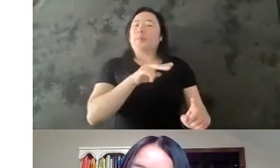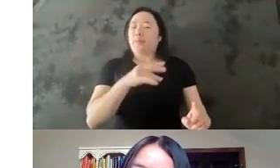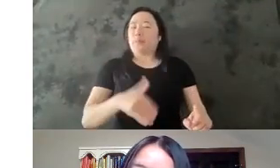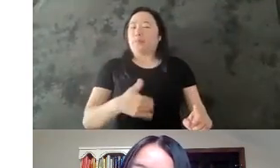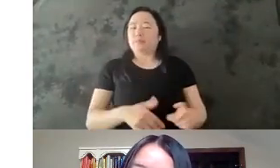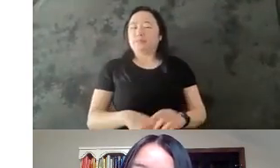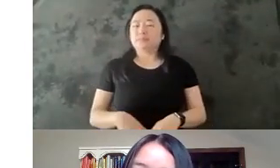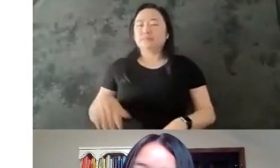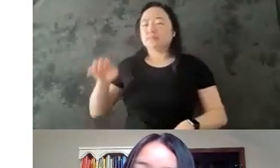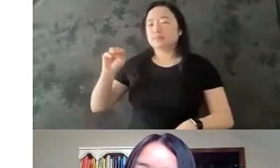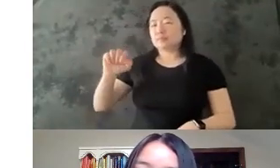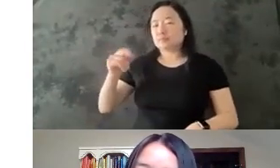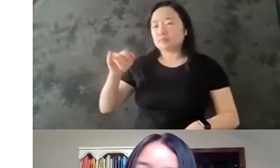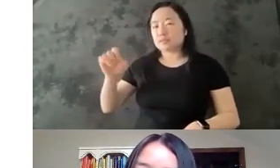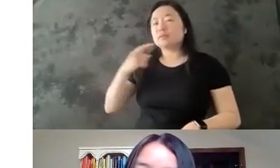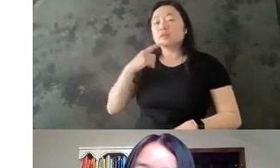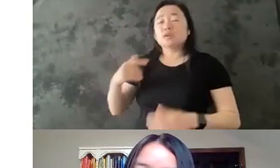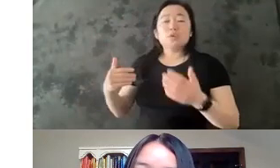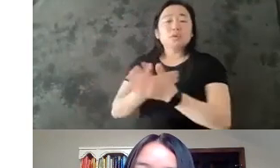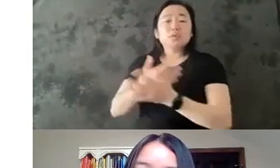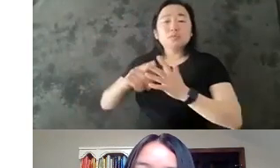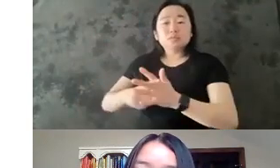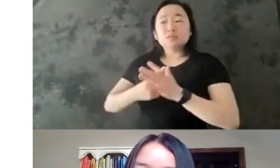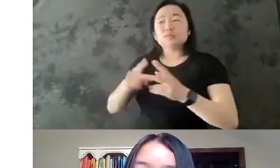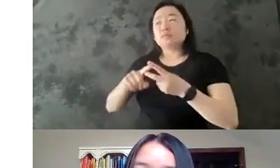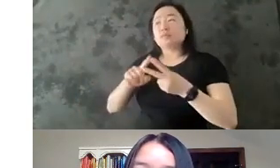Fresh start, security, independence, right?